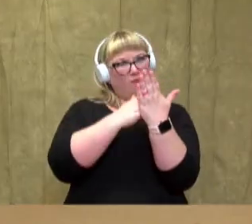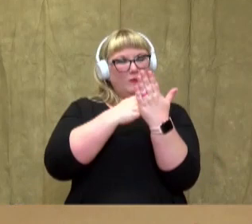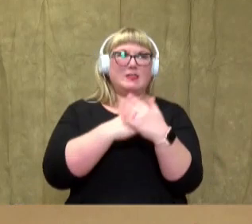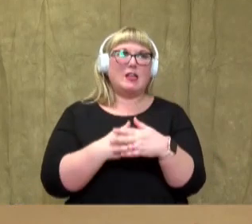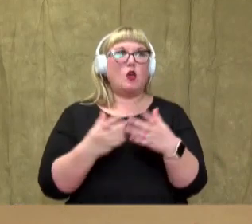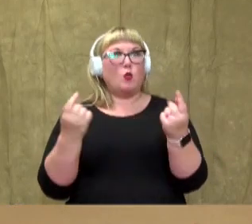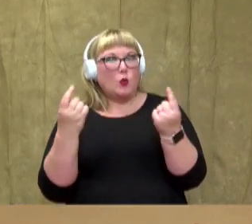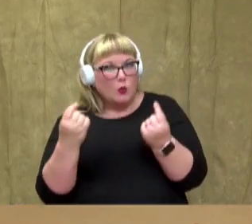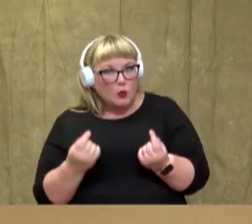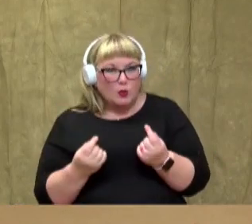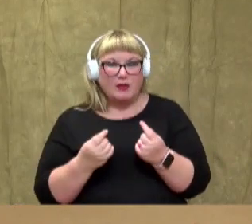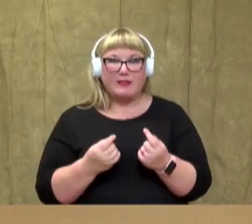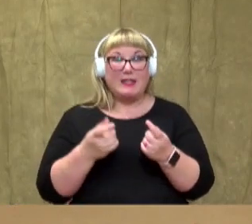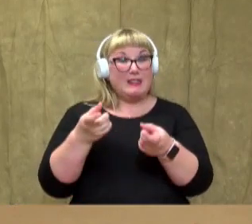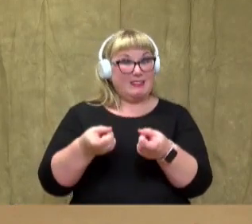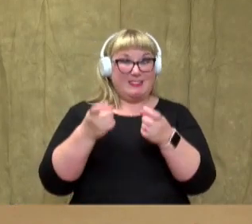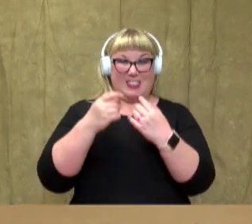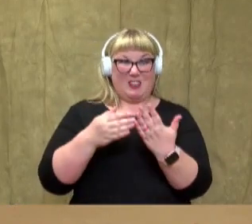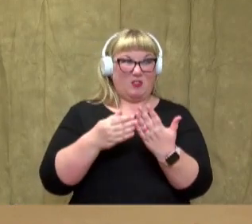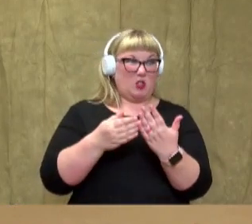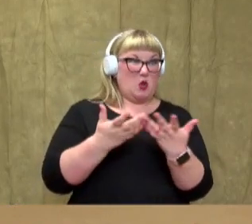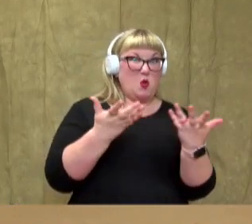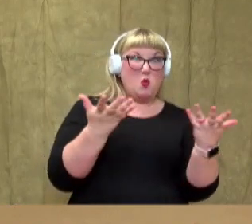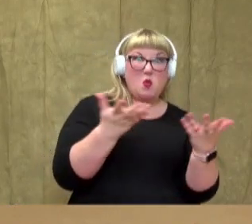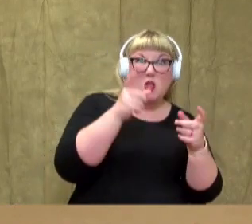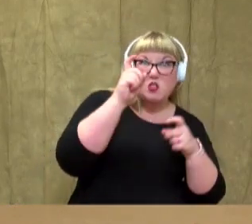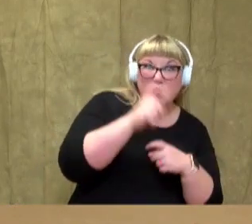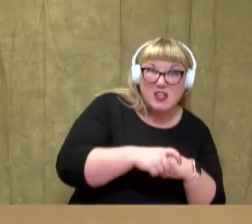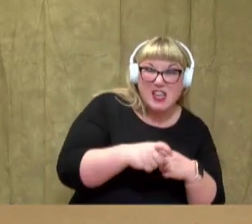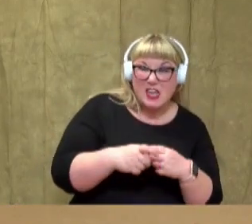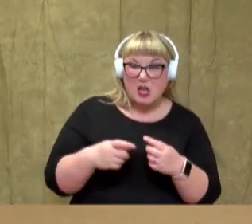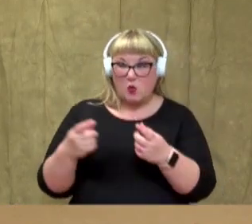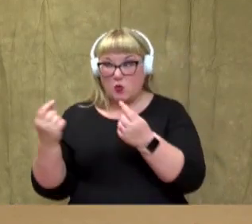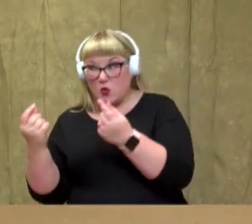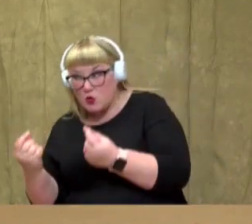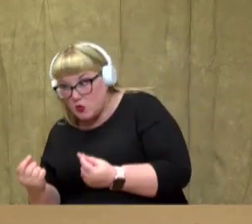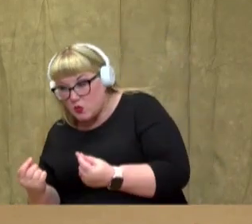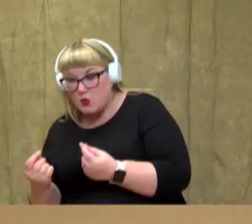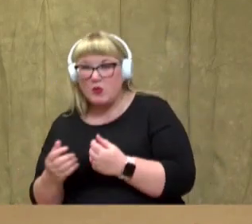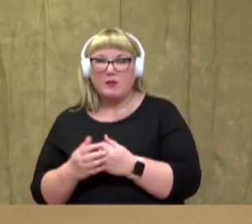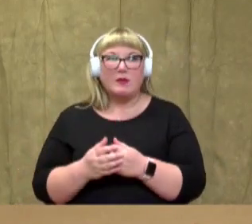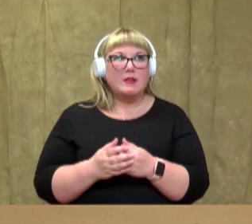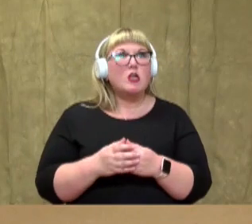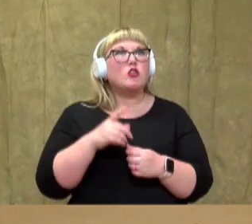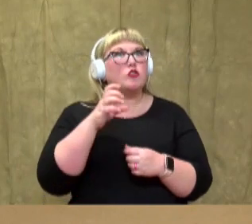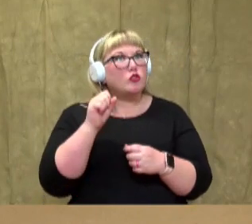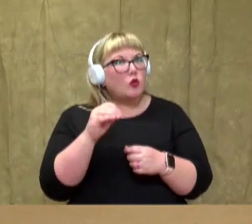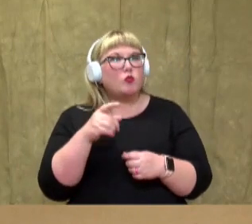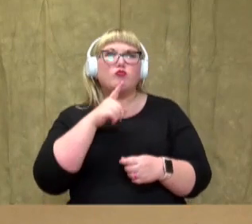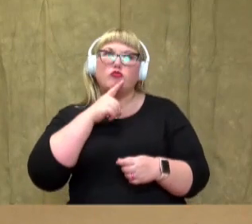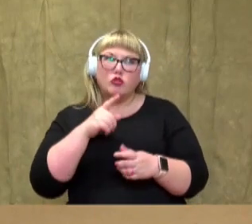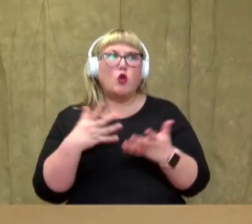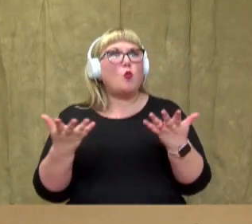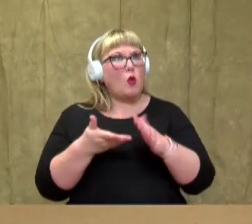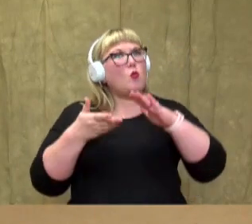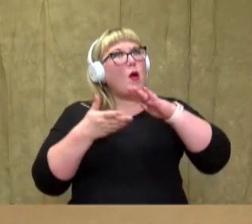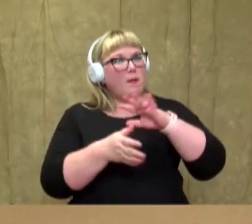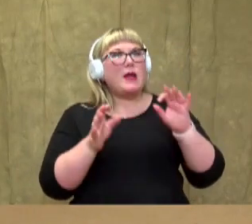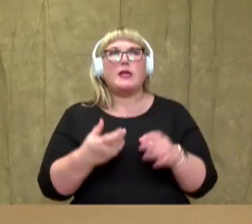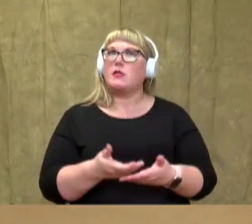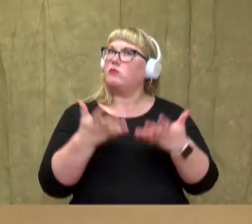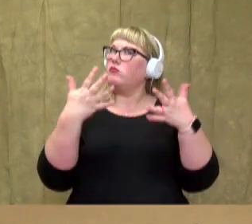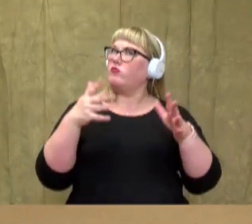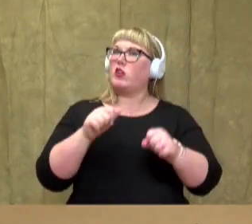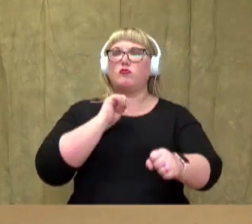recipe gives us everything we need in order to make sure that what we're making is complete. Look at some of our